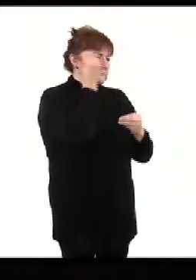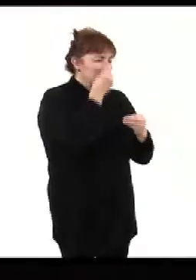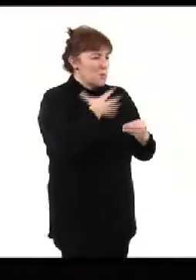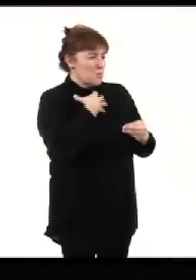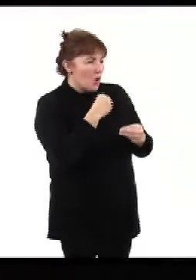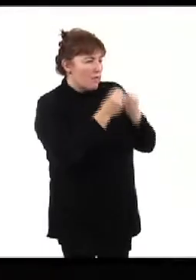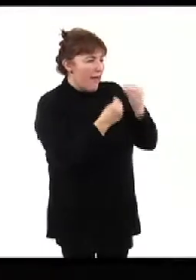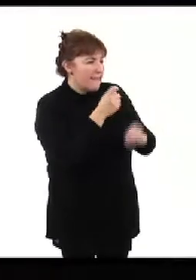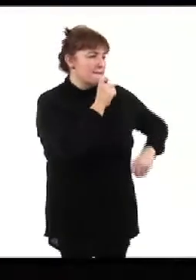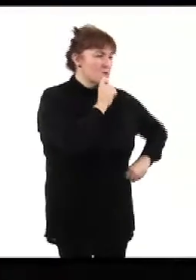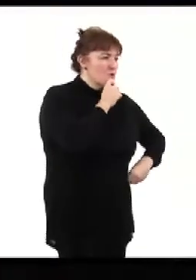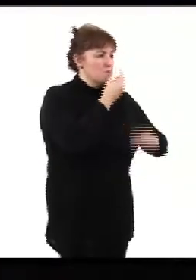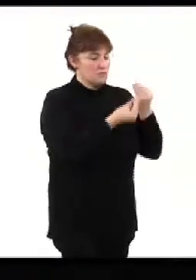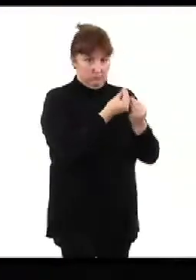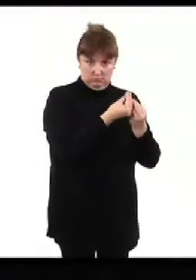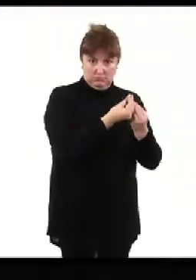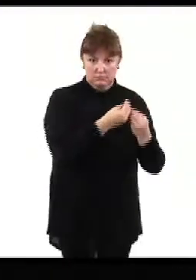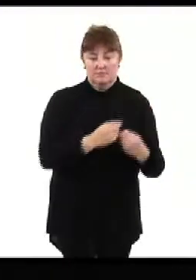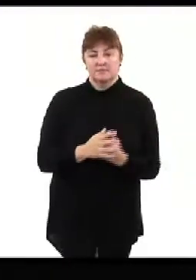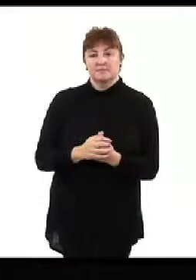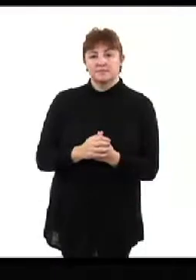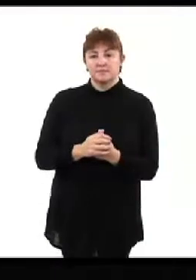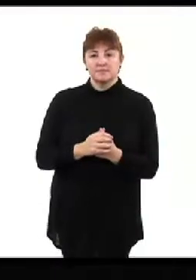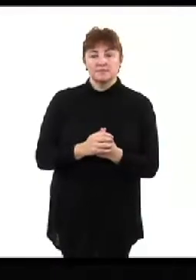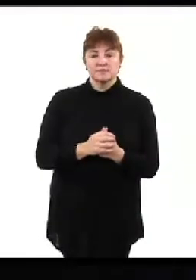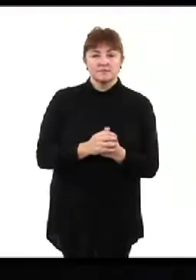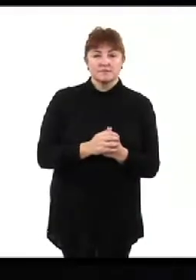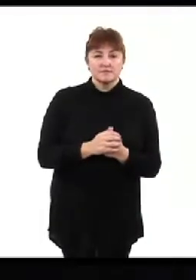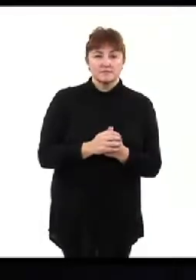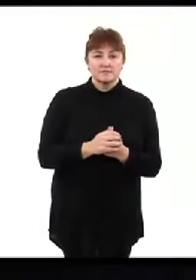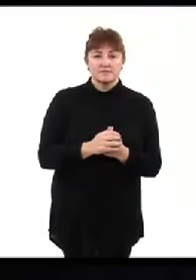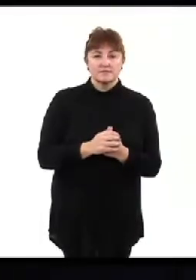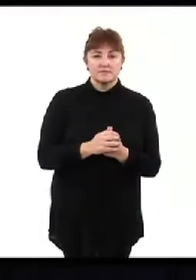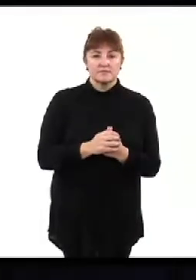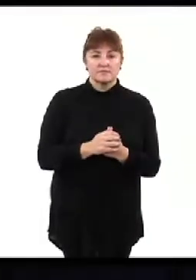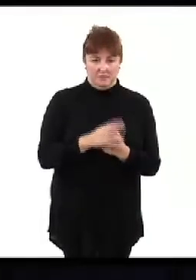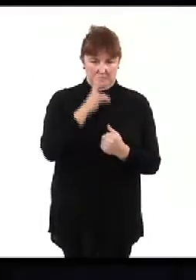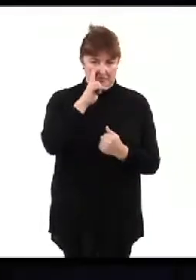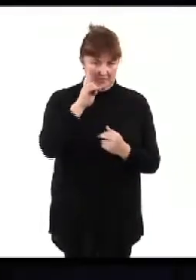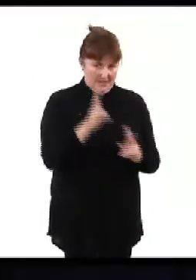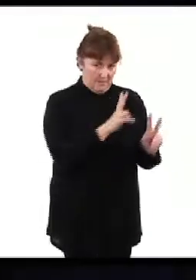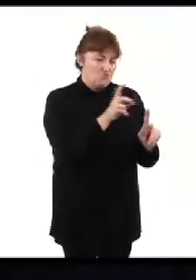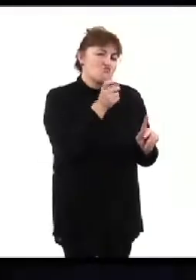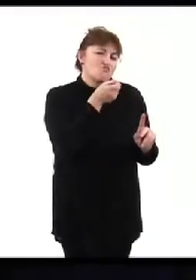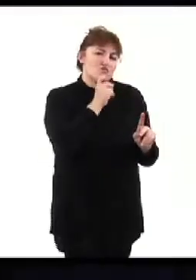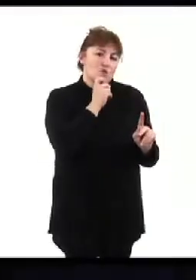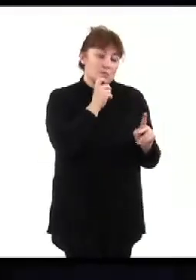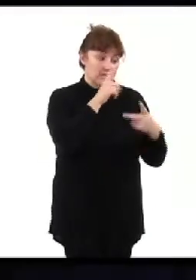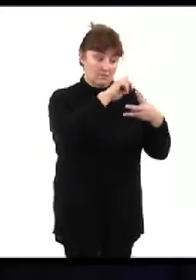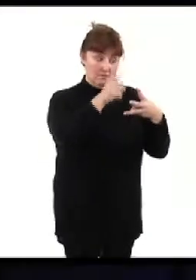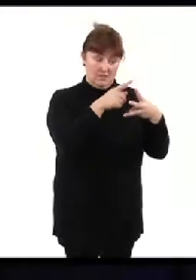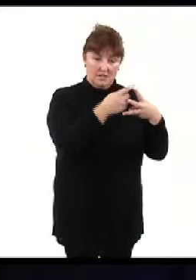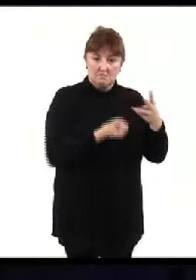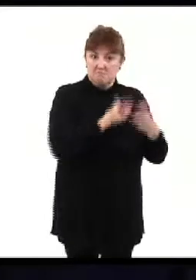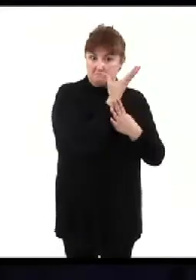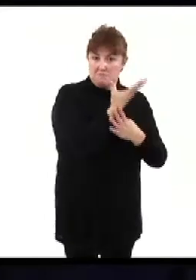So for the verb generation task, we actually had 2 sets of pictures. So one set elicited these